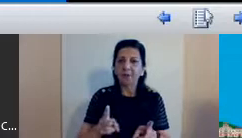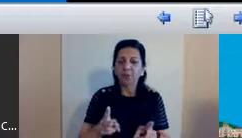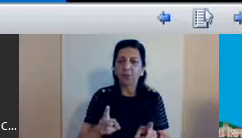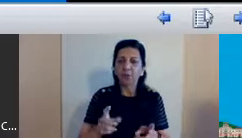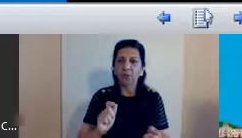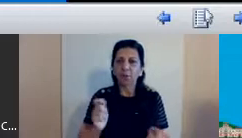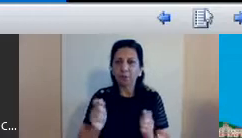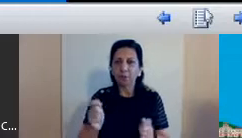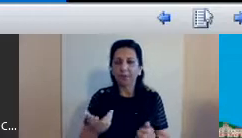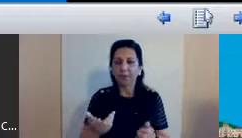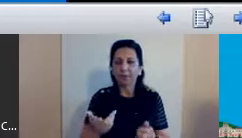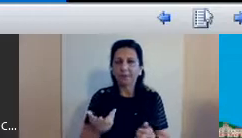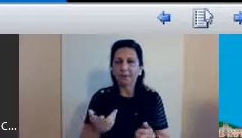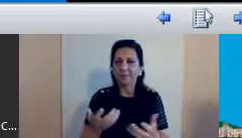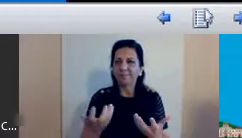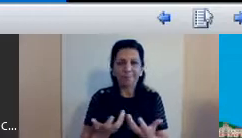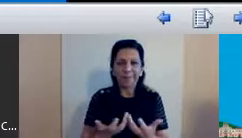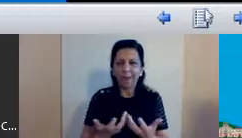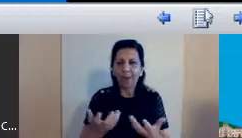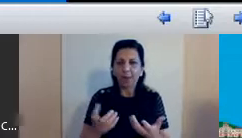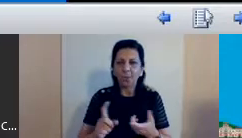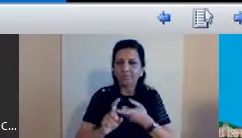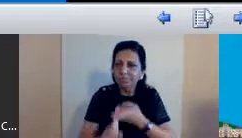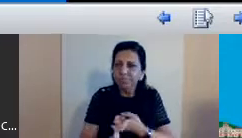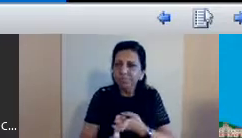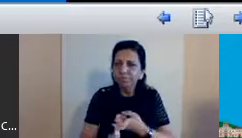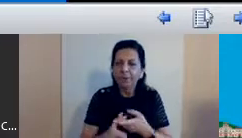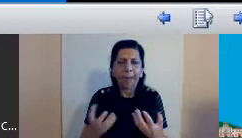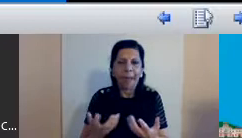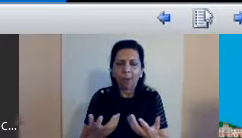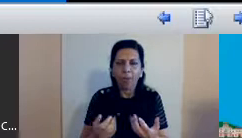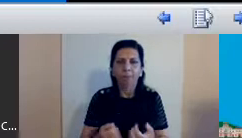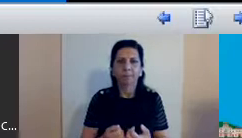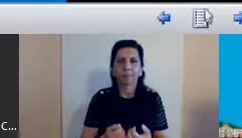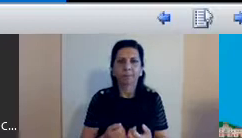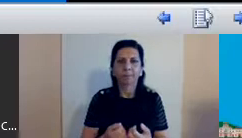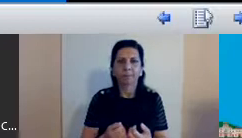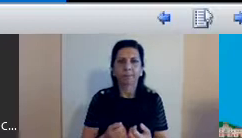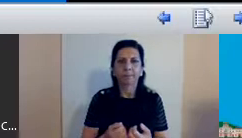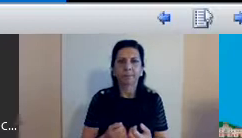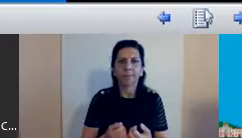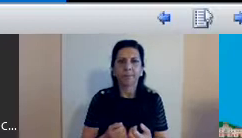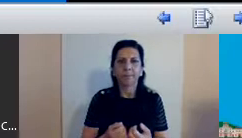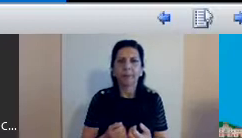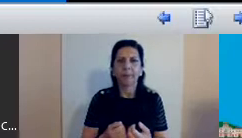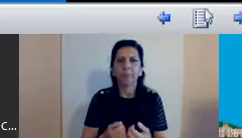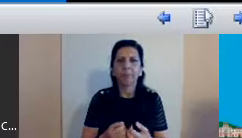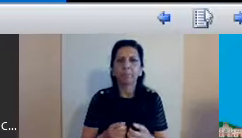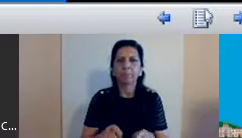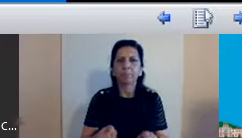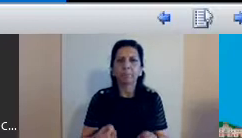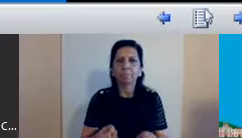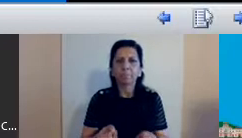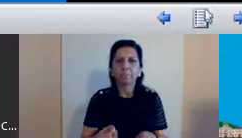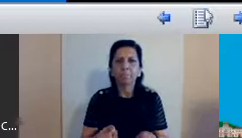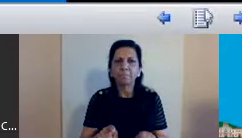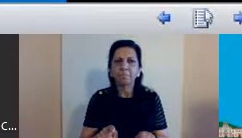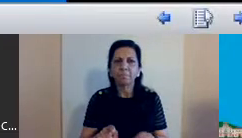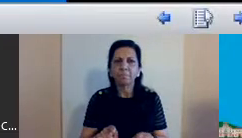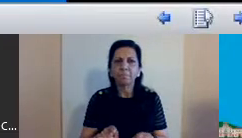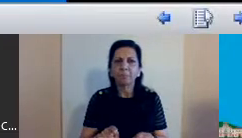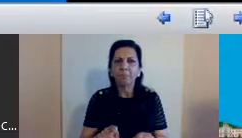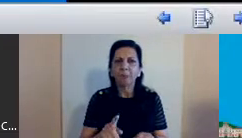the last few points I was making around long waiting times, what will be the impact of those longer waiting times and how do we start to both improve